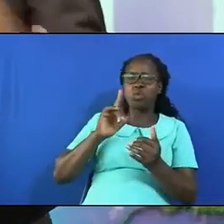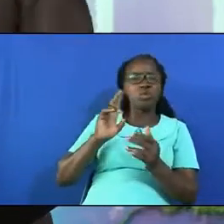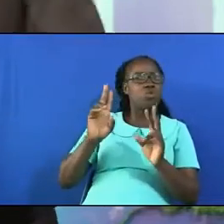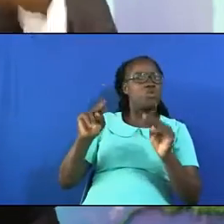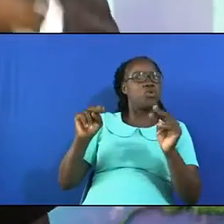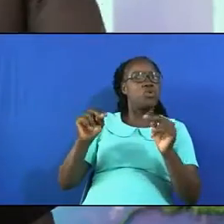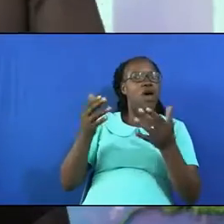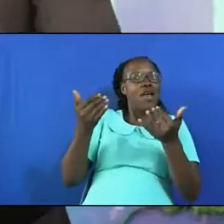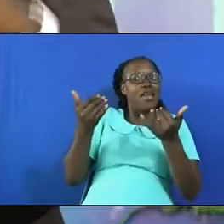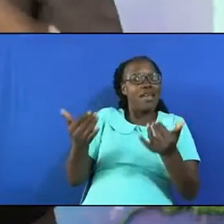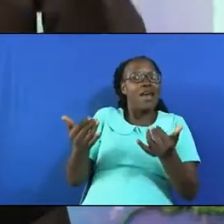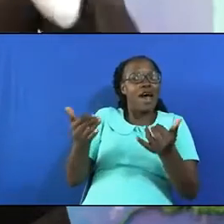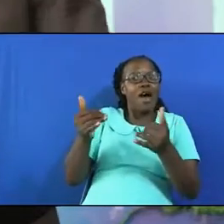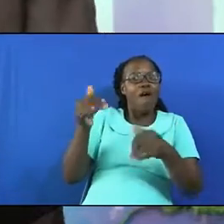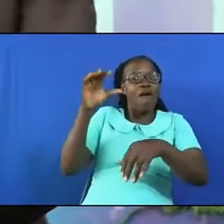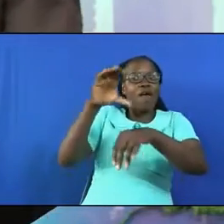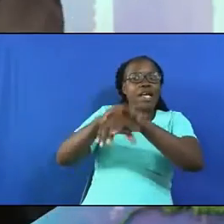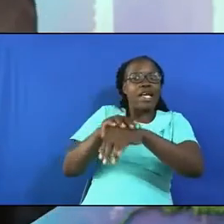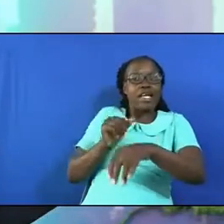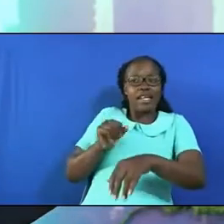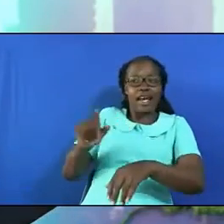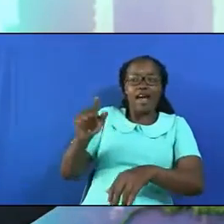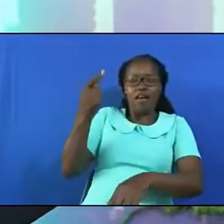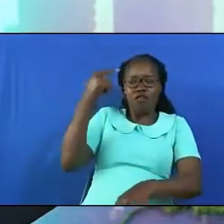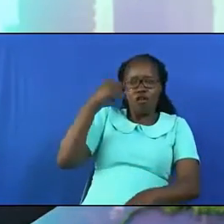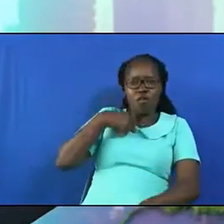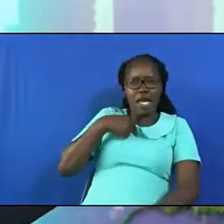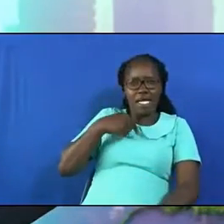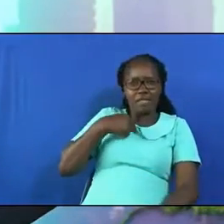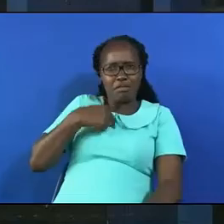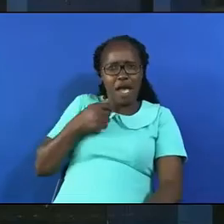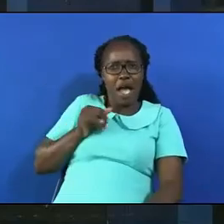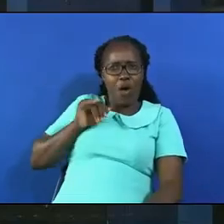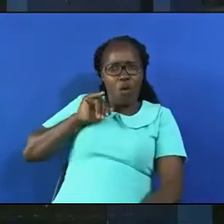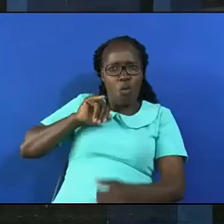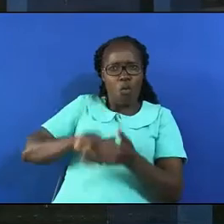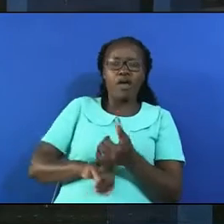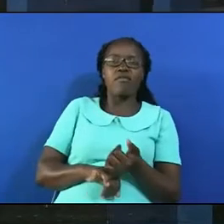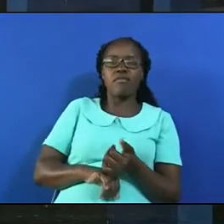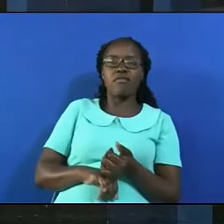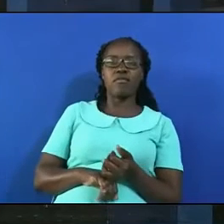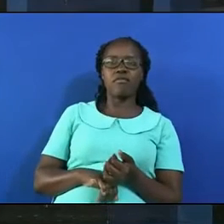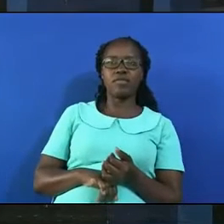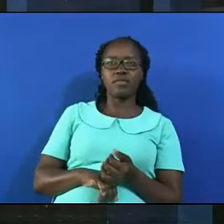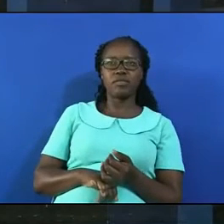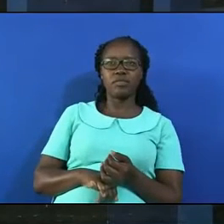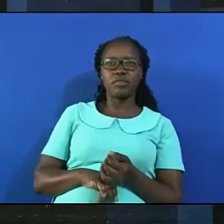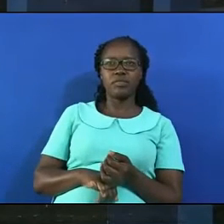now, get her for me as my what? As my wife.